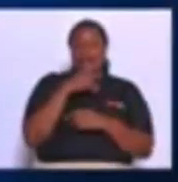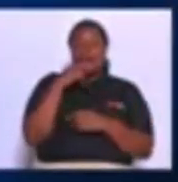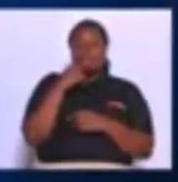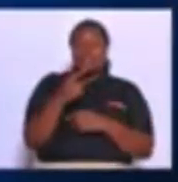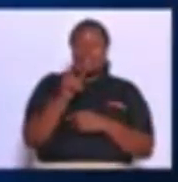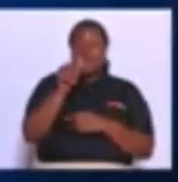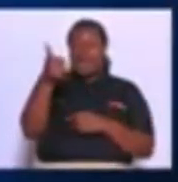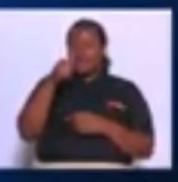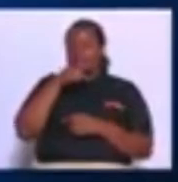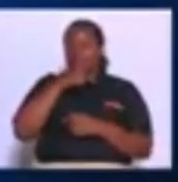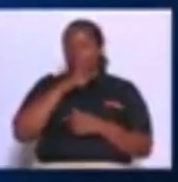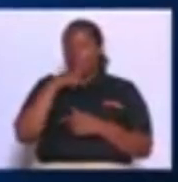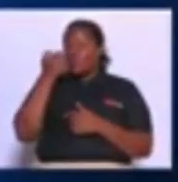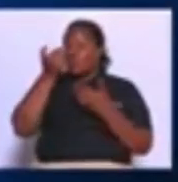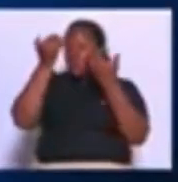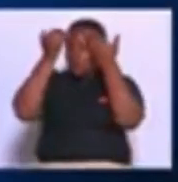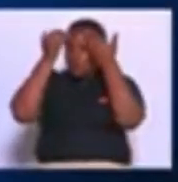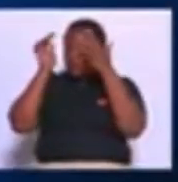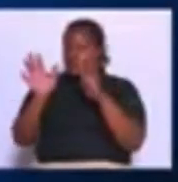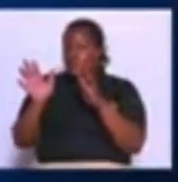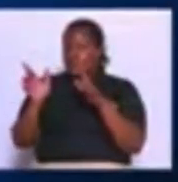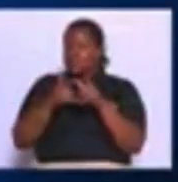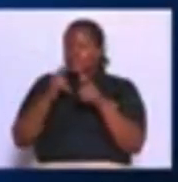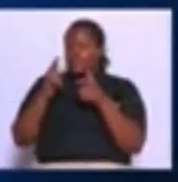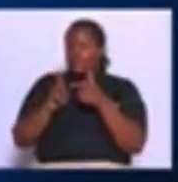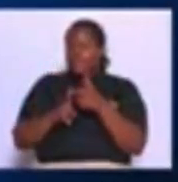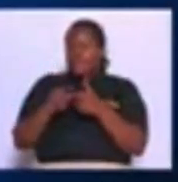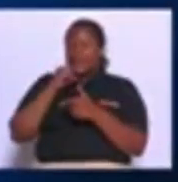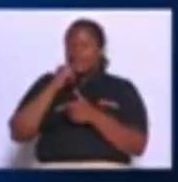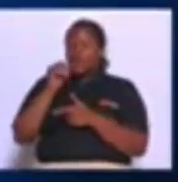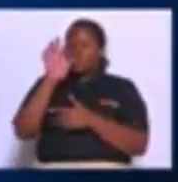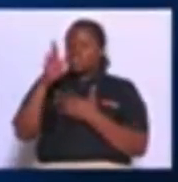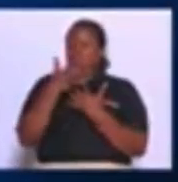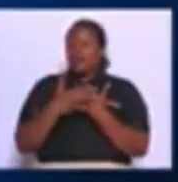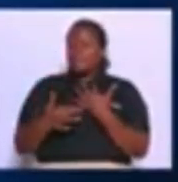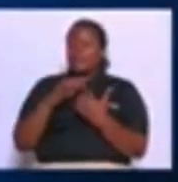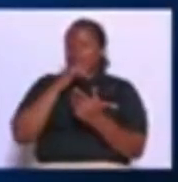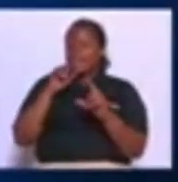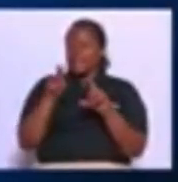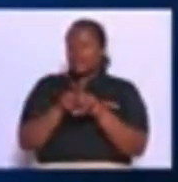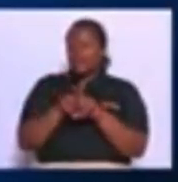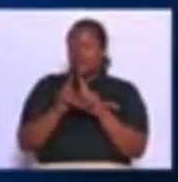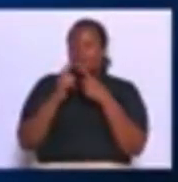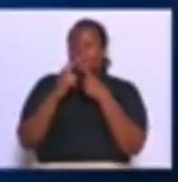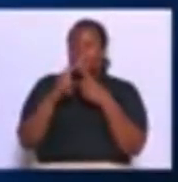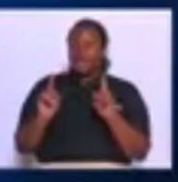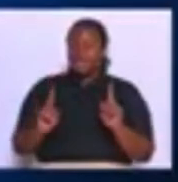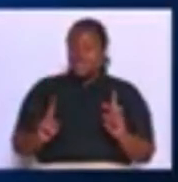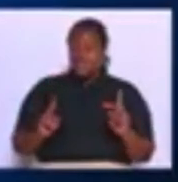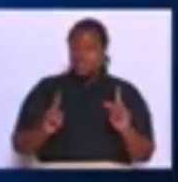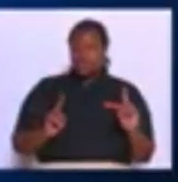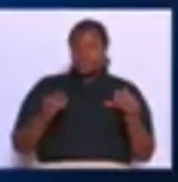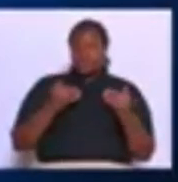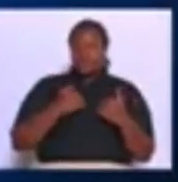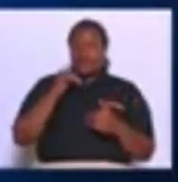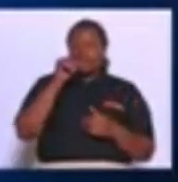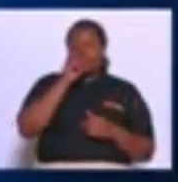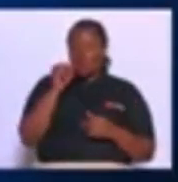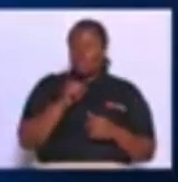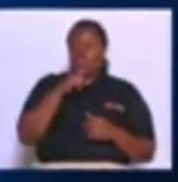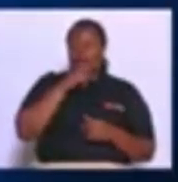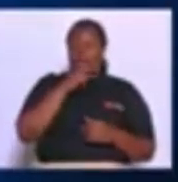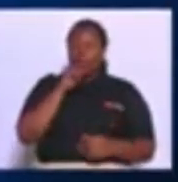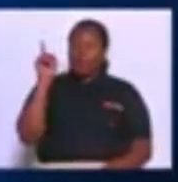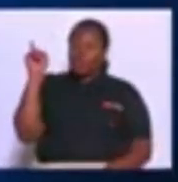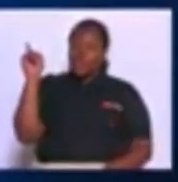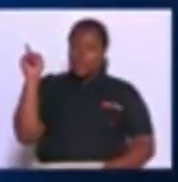another boy that he doesn't even know. It's not his real blood brother, but this older boy is